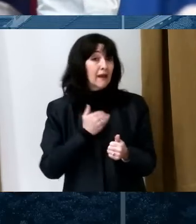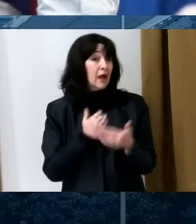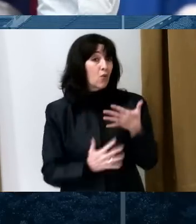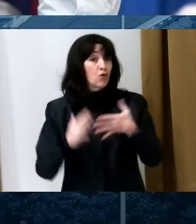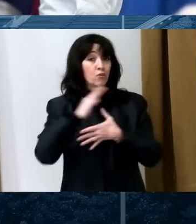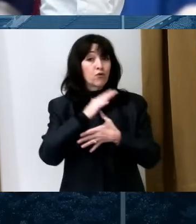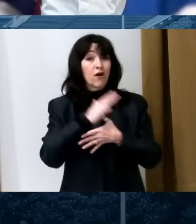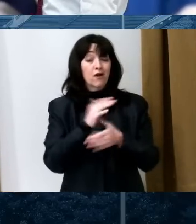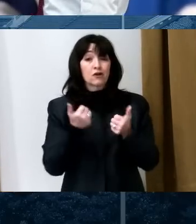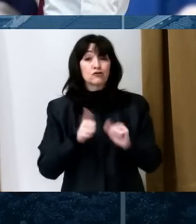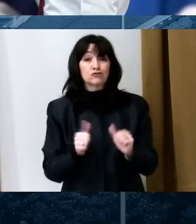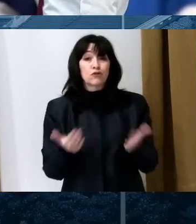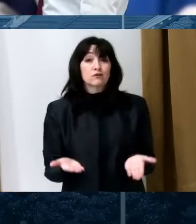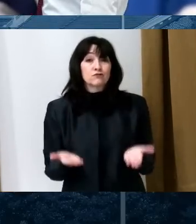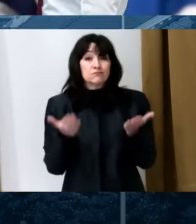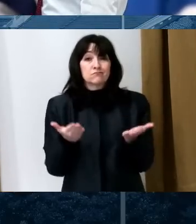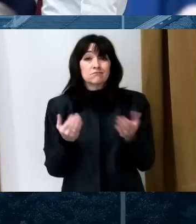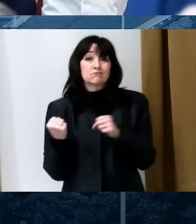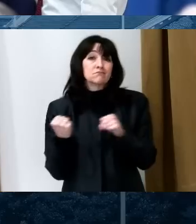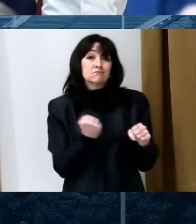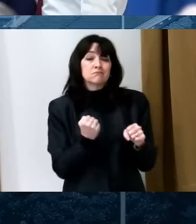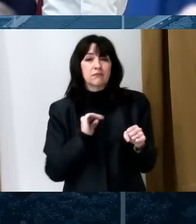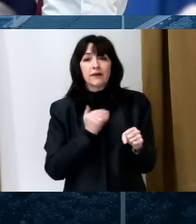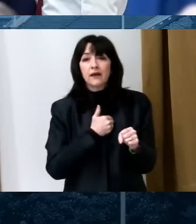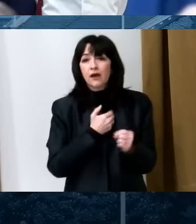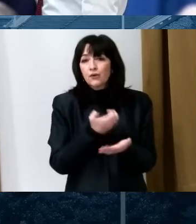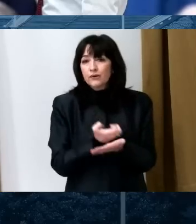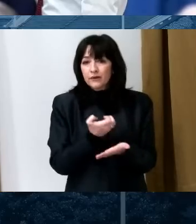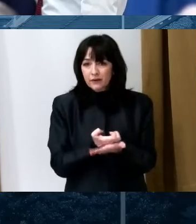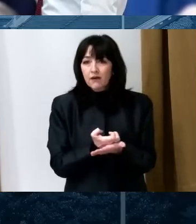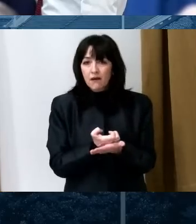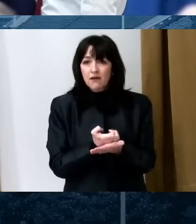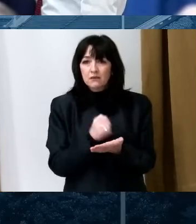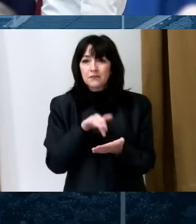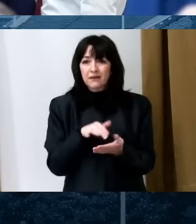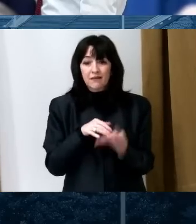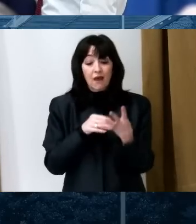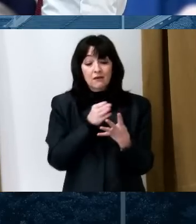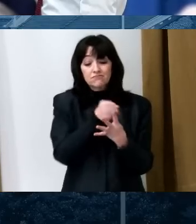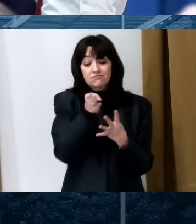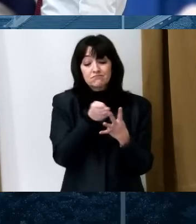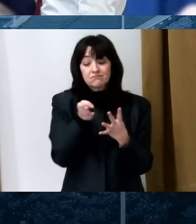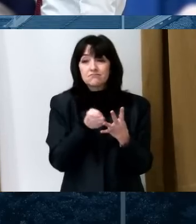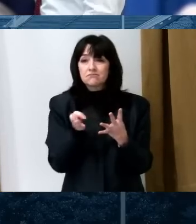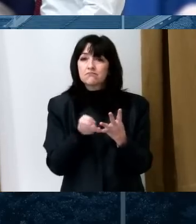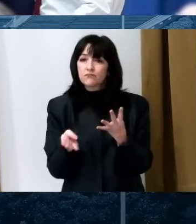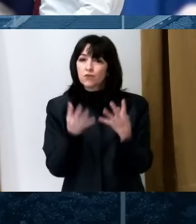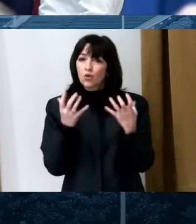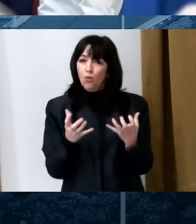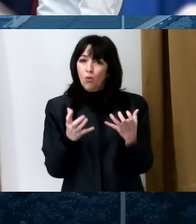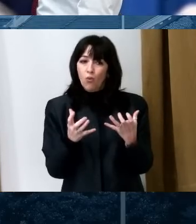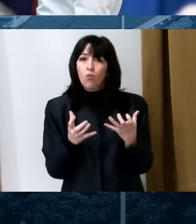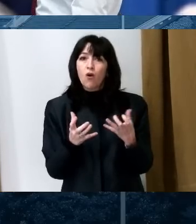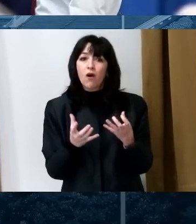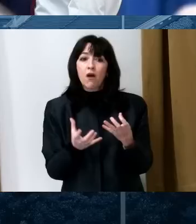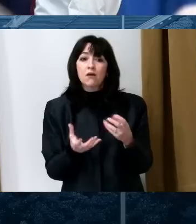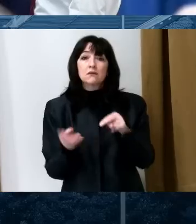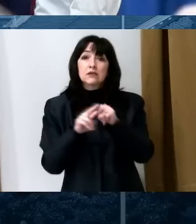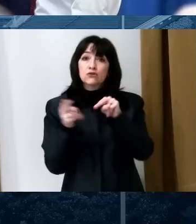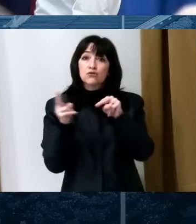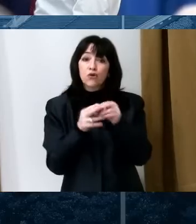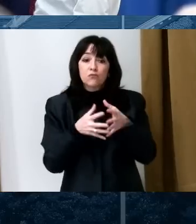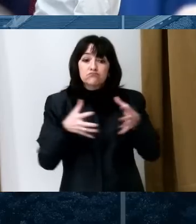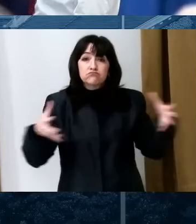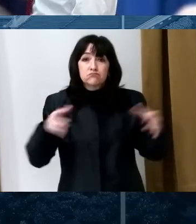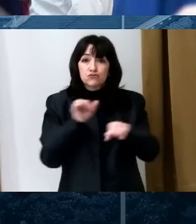do, again, fund those tools that we use to create jobs and keep jobs here. Huge investment in